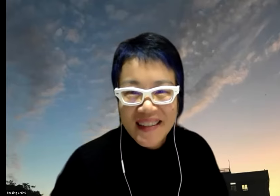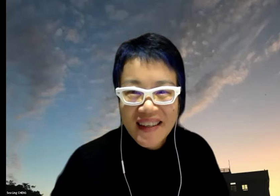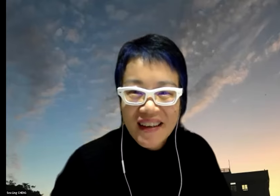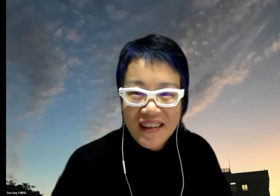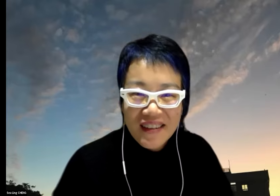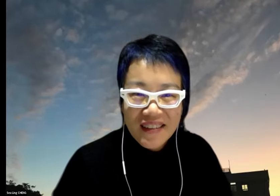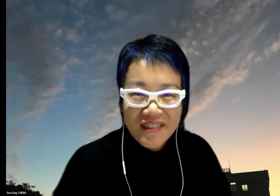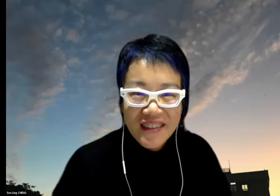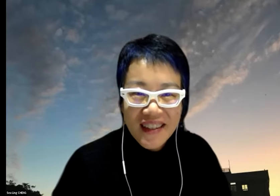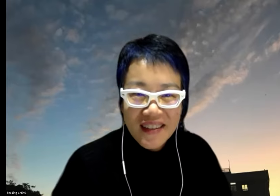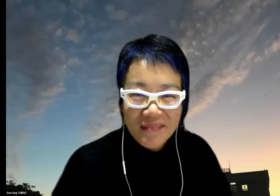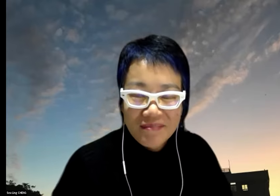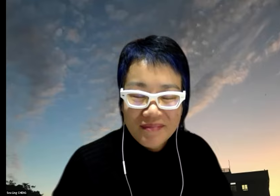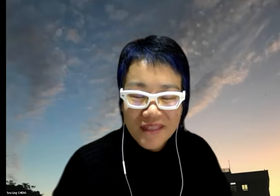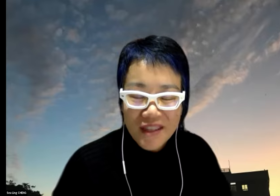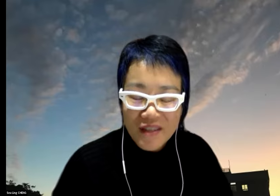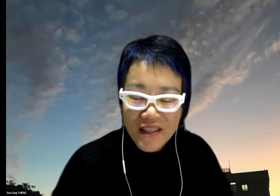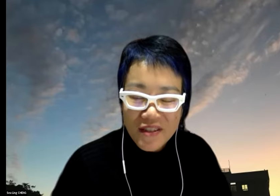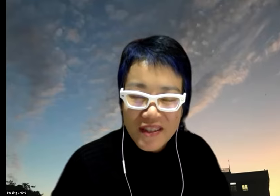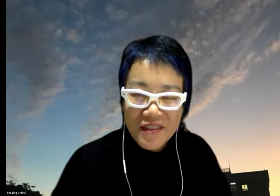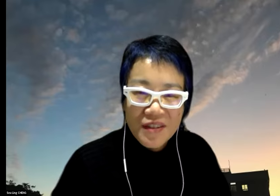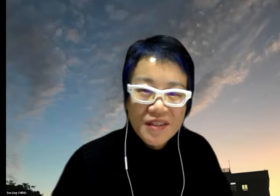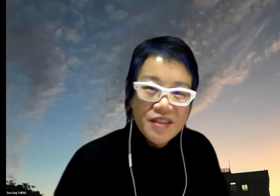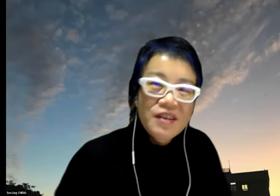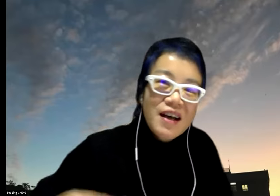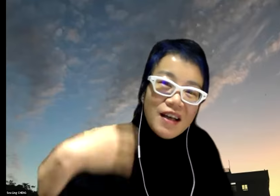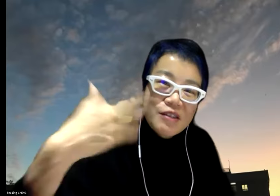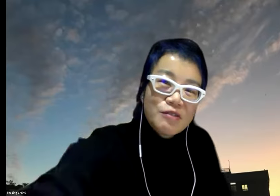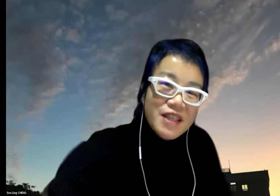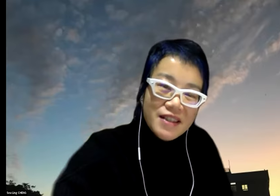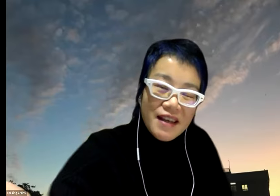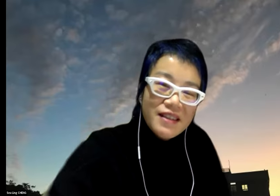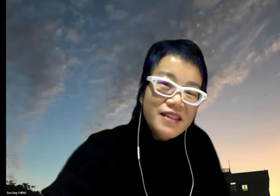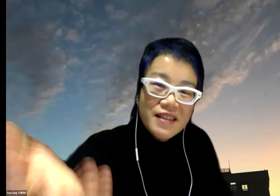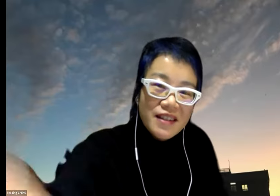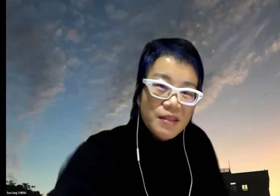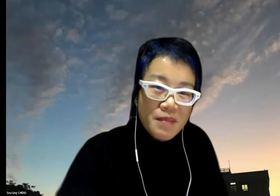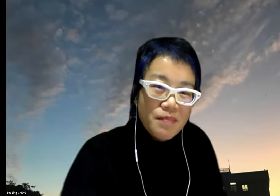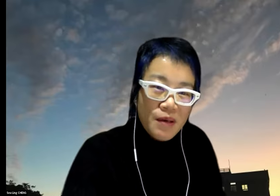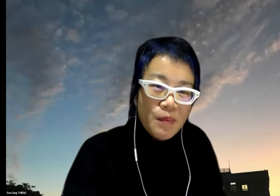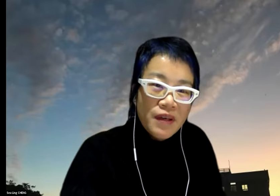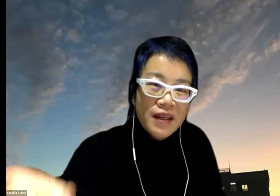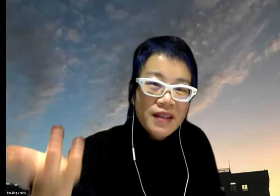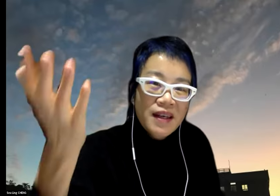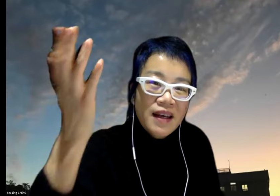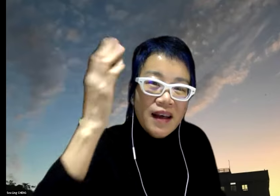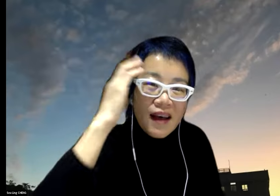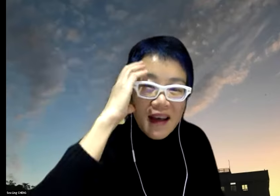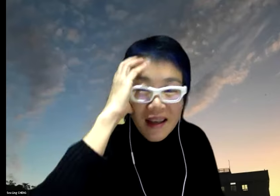99% of the conversation, even though, you know, I could read Eric's